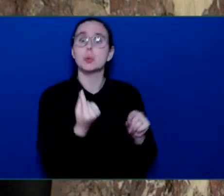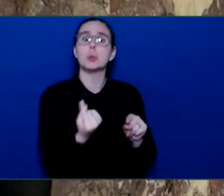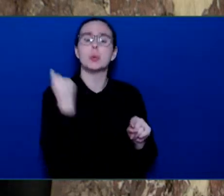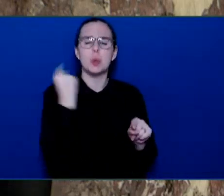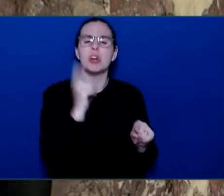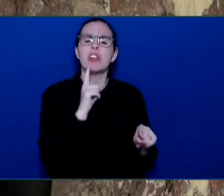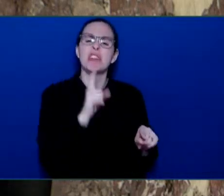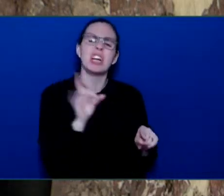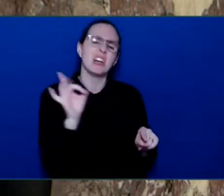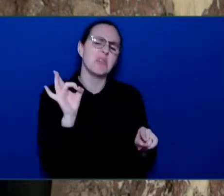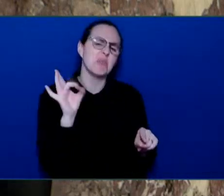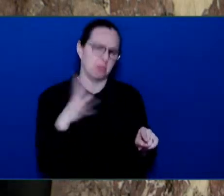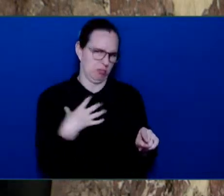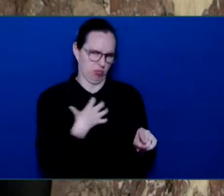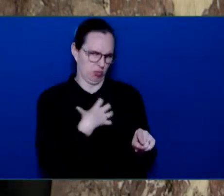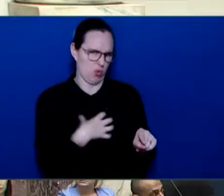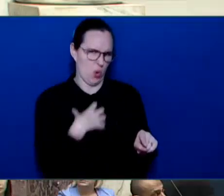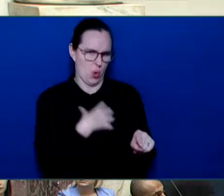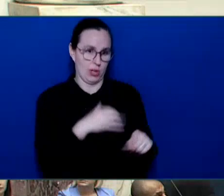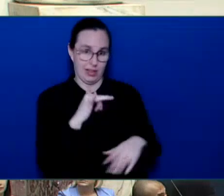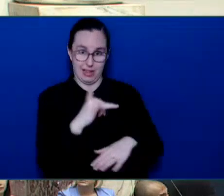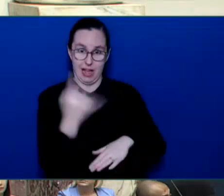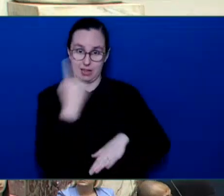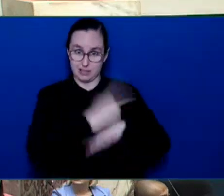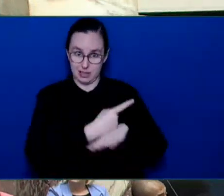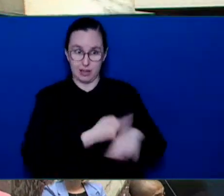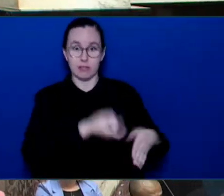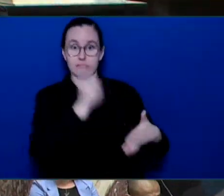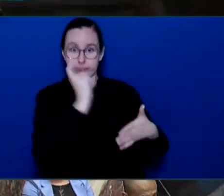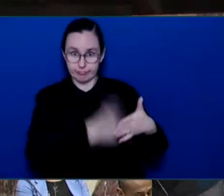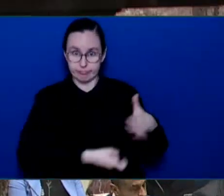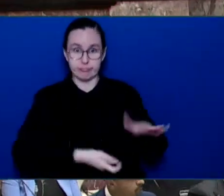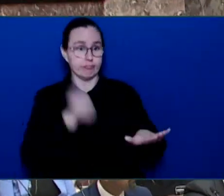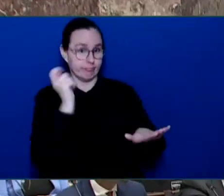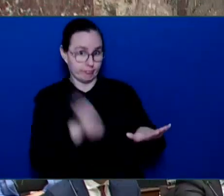he was fired. The bell ends question period.